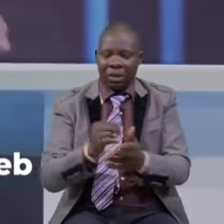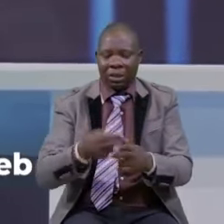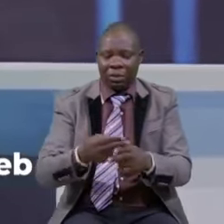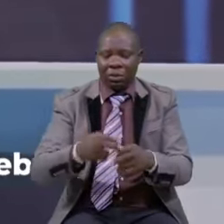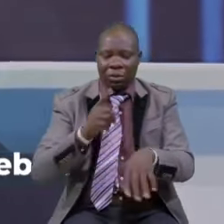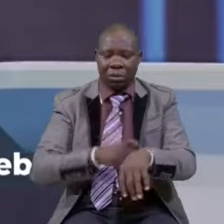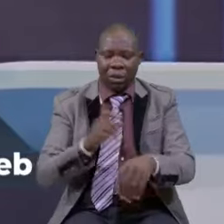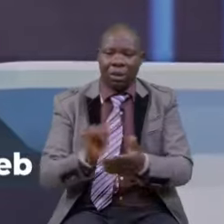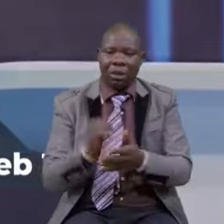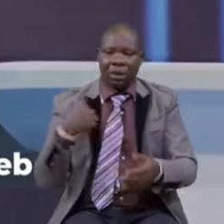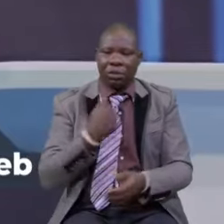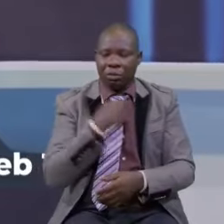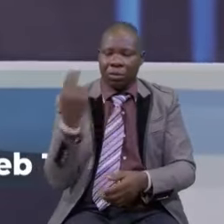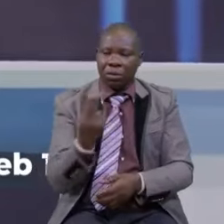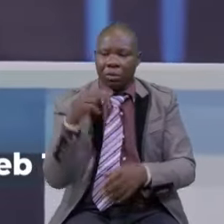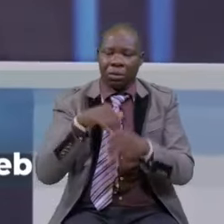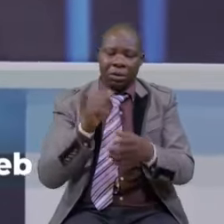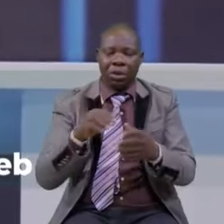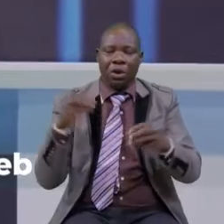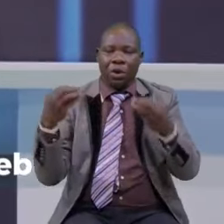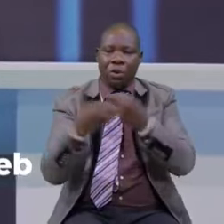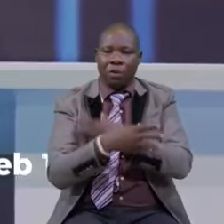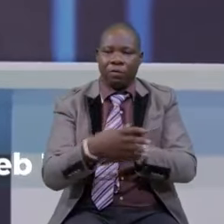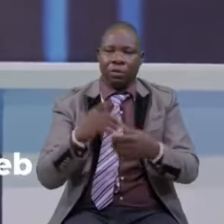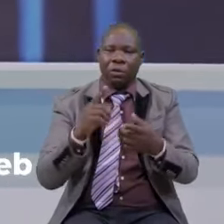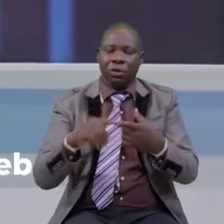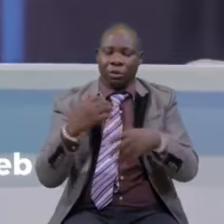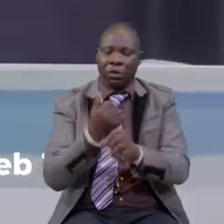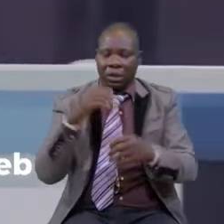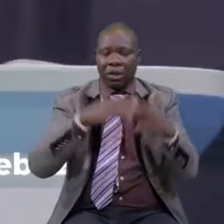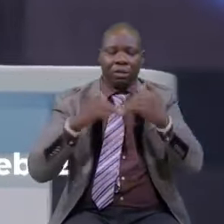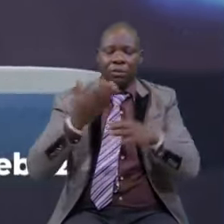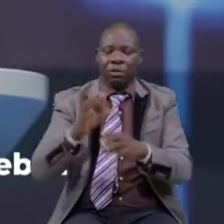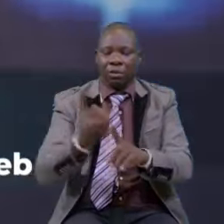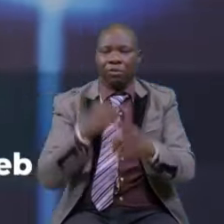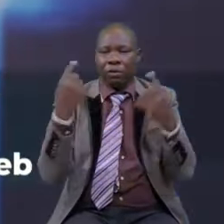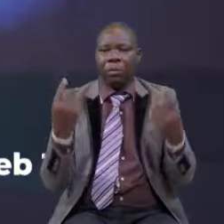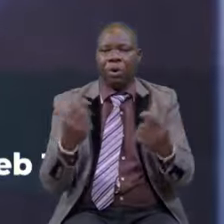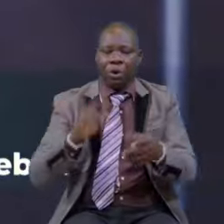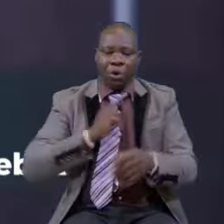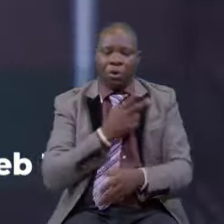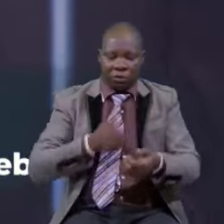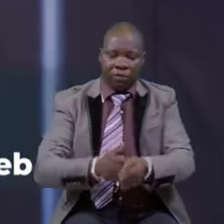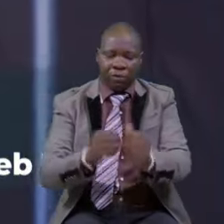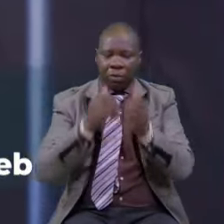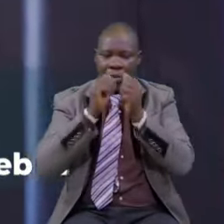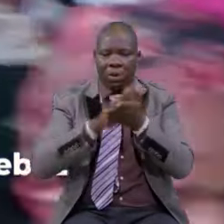the office, in the company, to take heaven away from us. Follow peace with all men